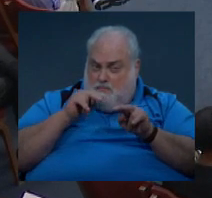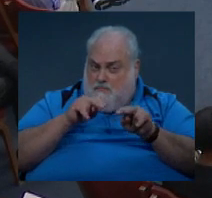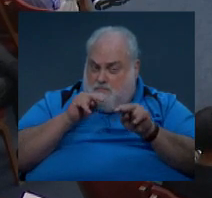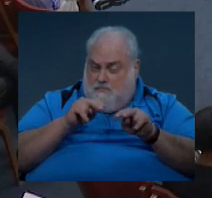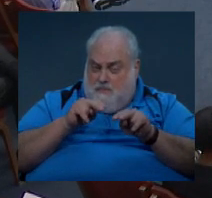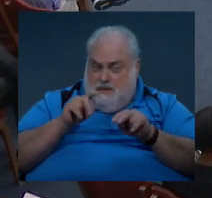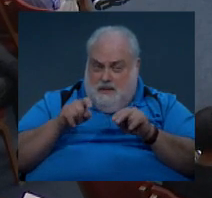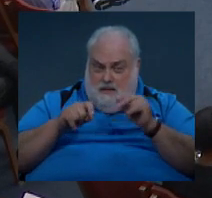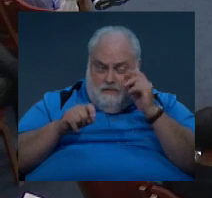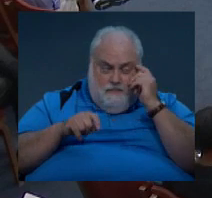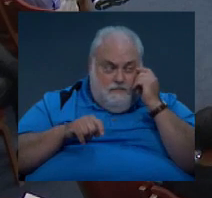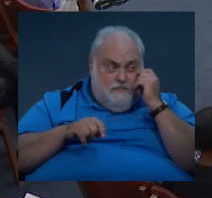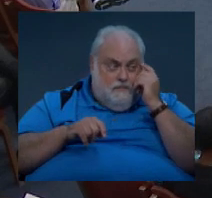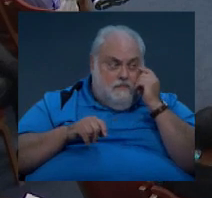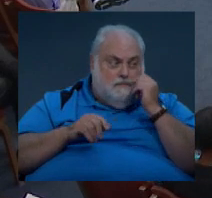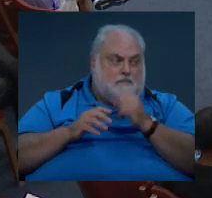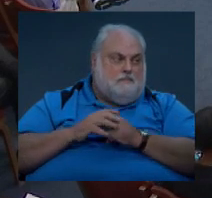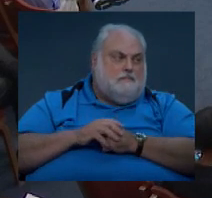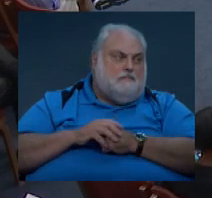now.